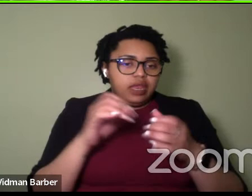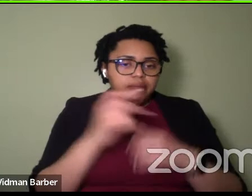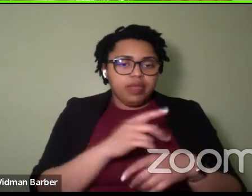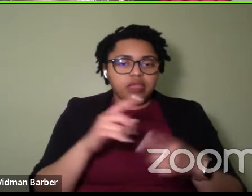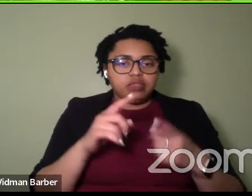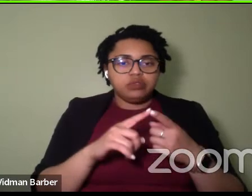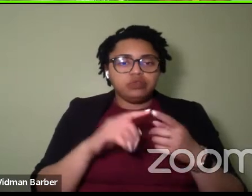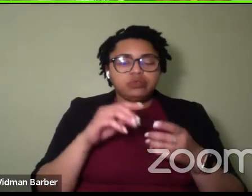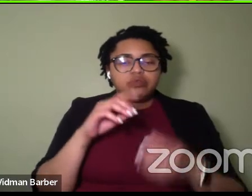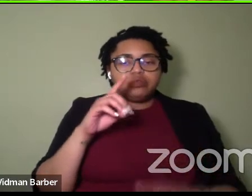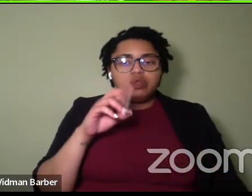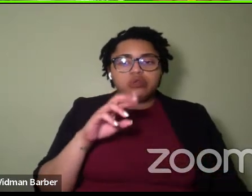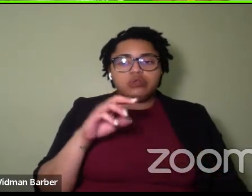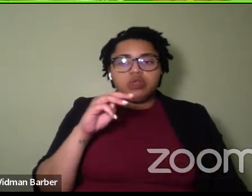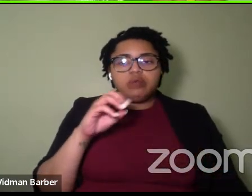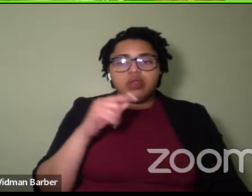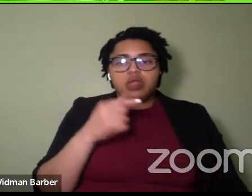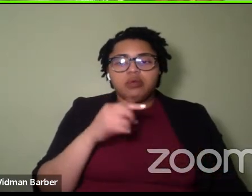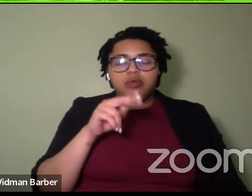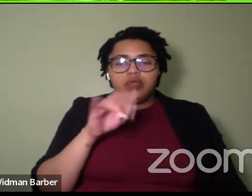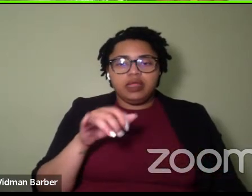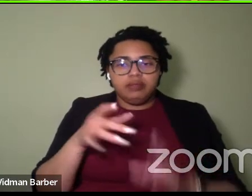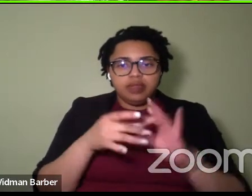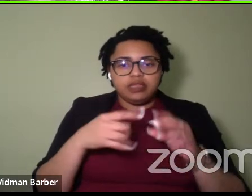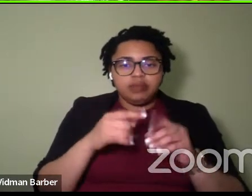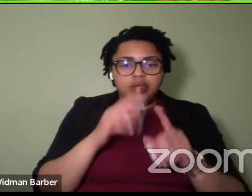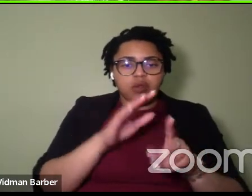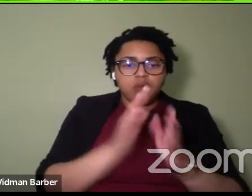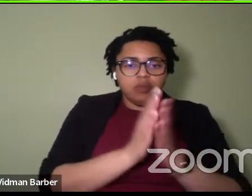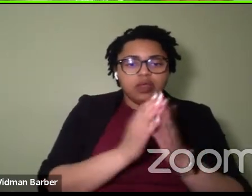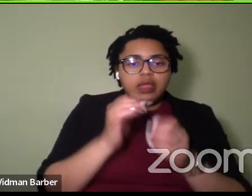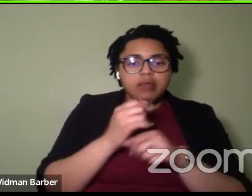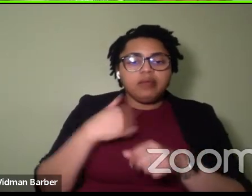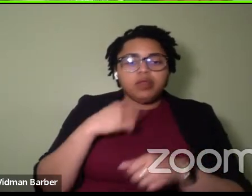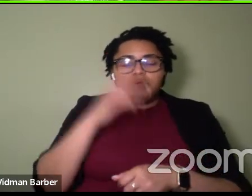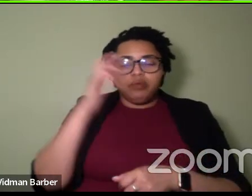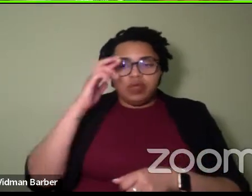think that, it just made me realize that we're all